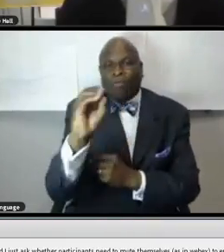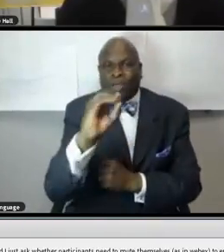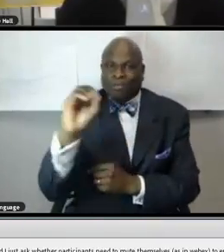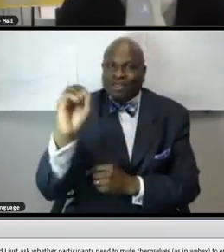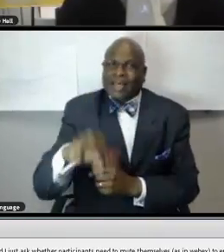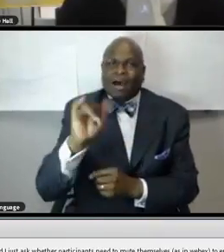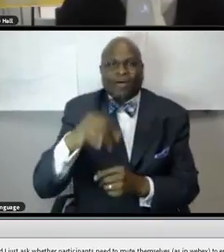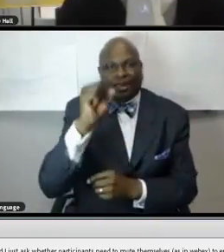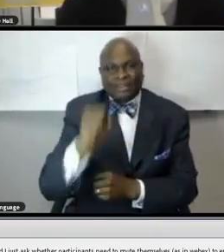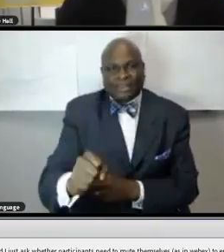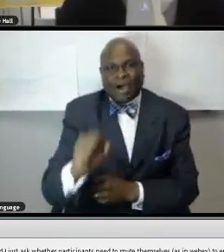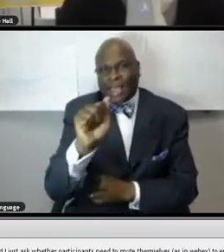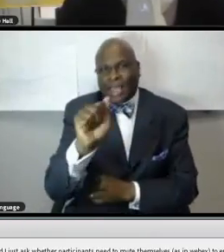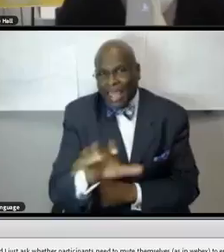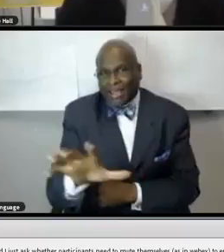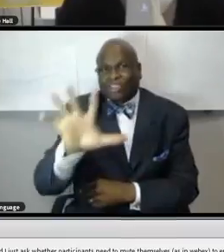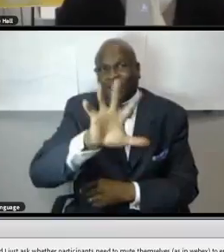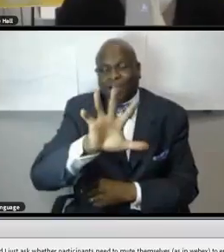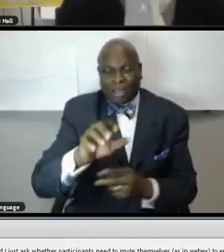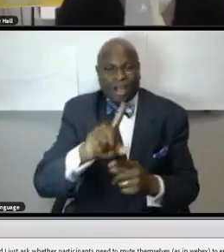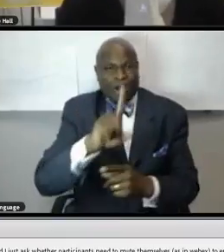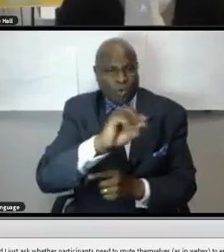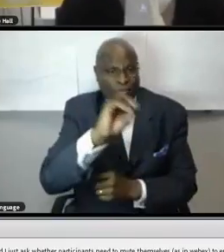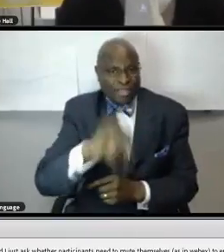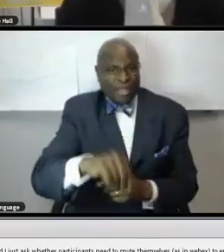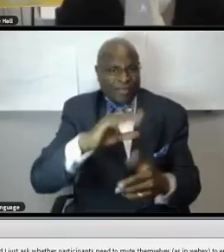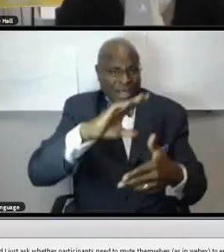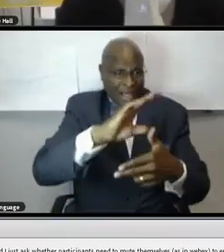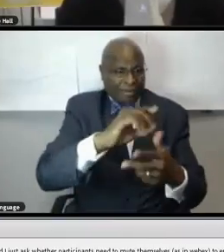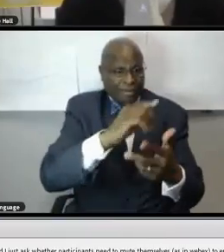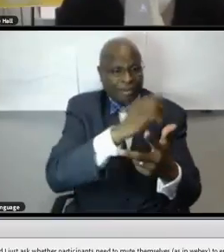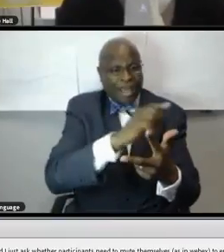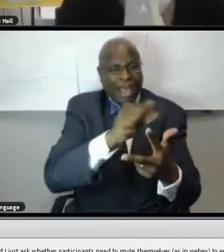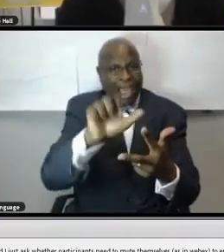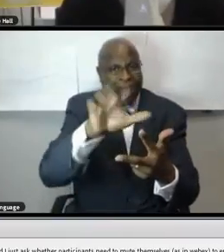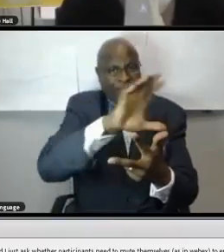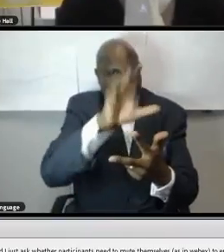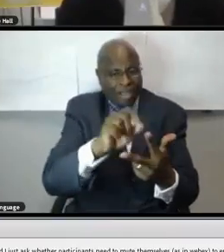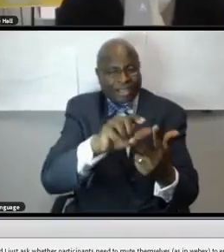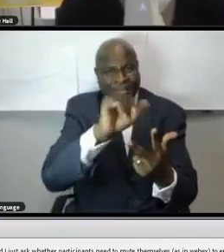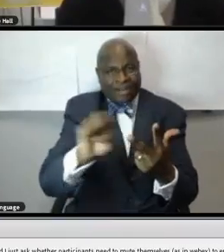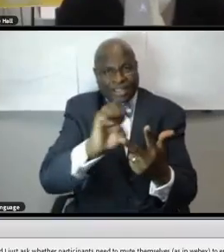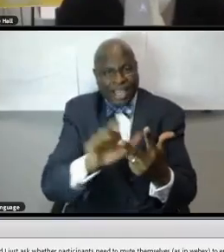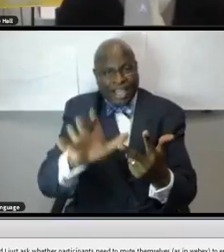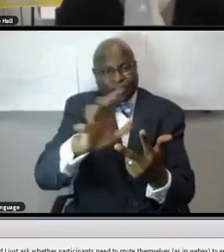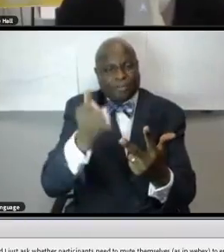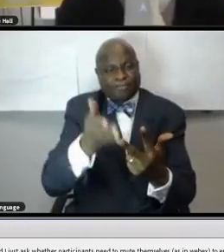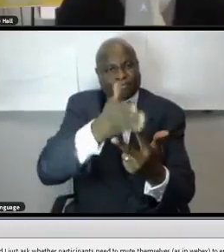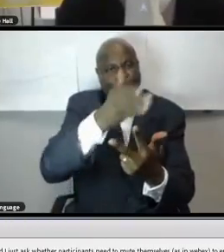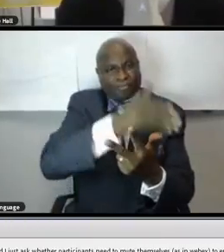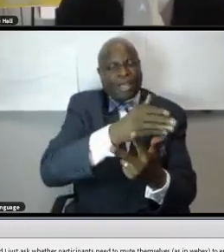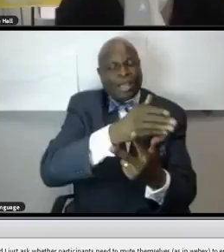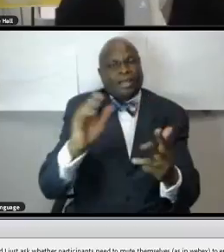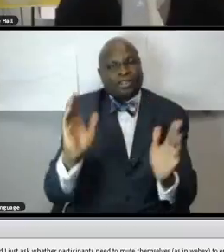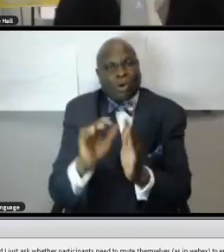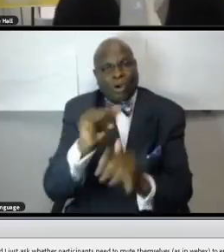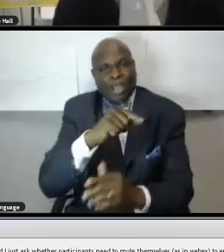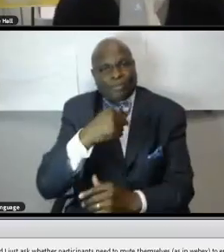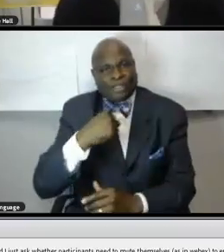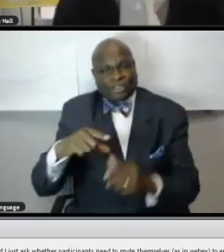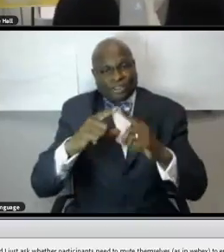in South Asia, 20% each in Latin America and Africa and Southeast Asia, and smaller in China. So if